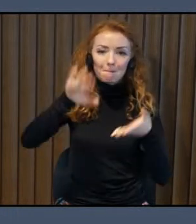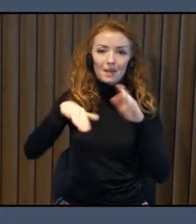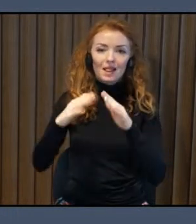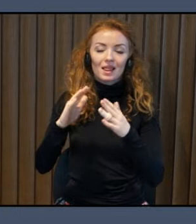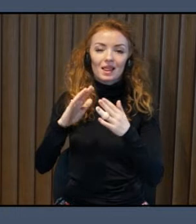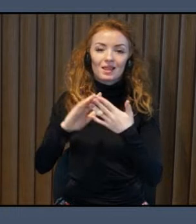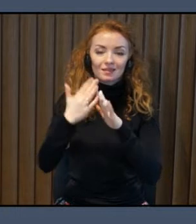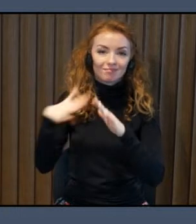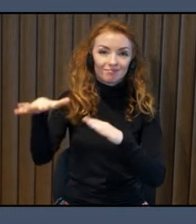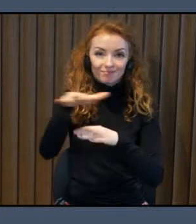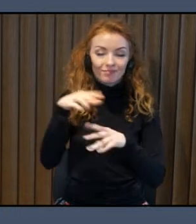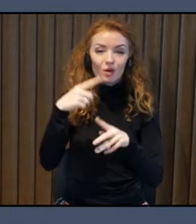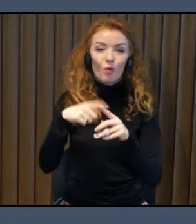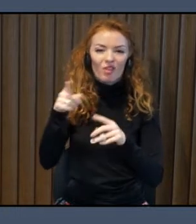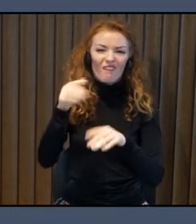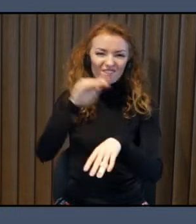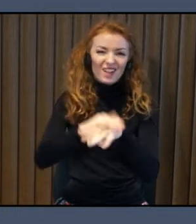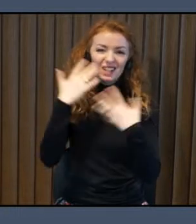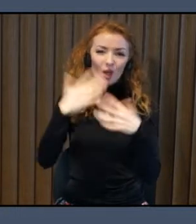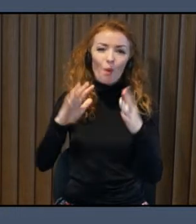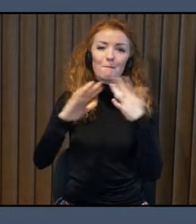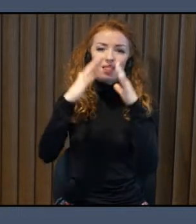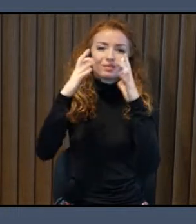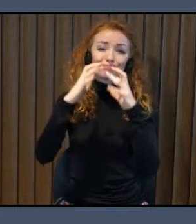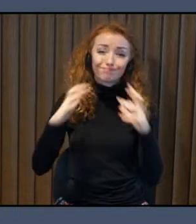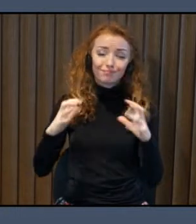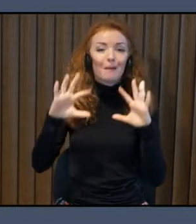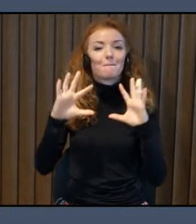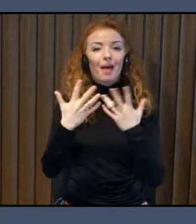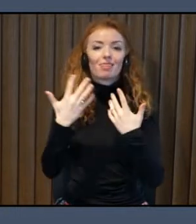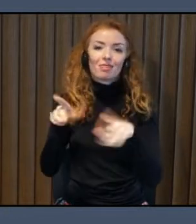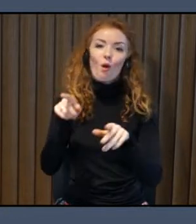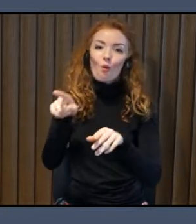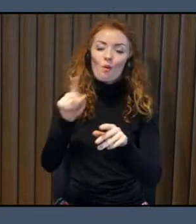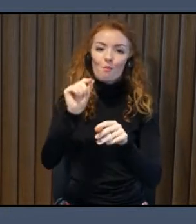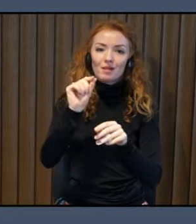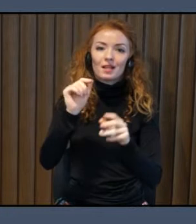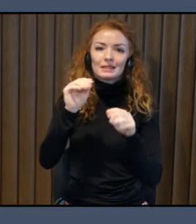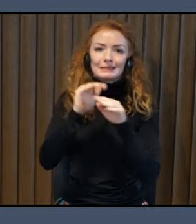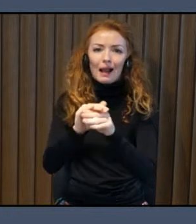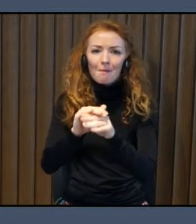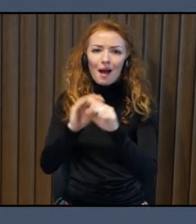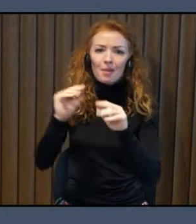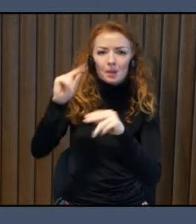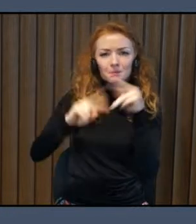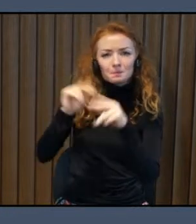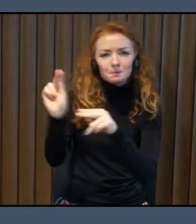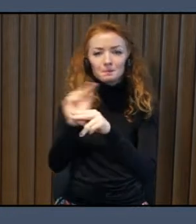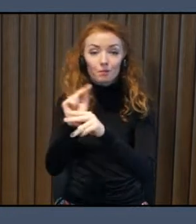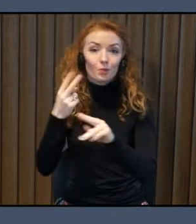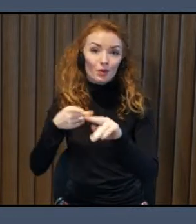special architectural heritage. This is Dobele Castle Hill, and the chapel also